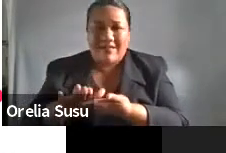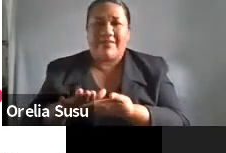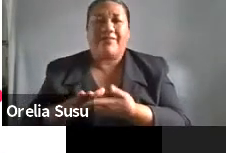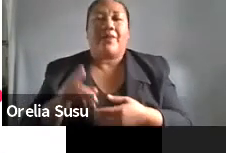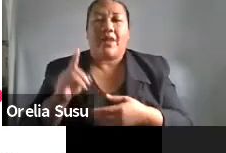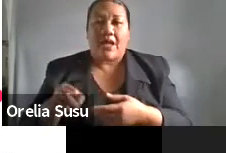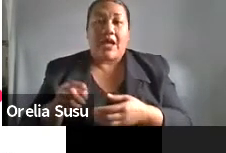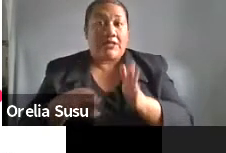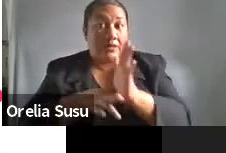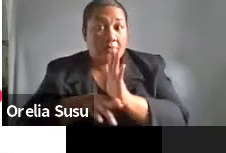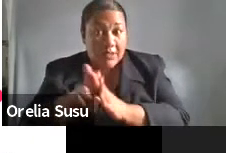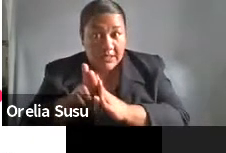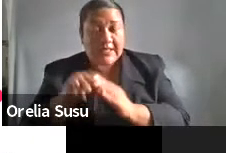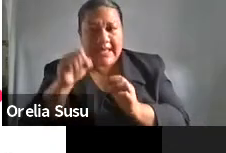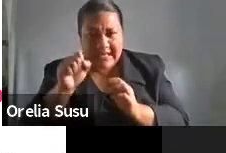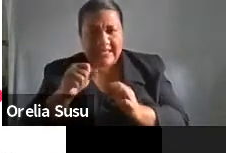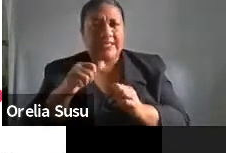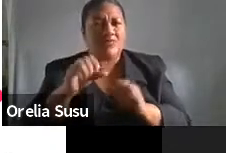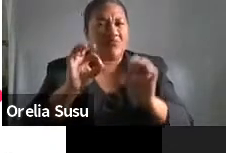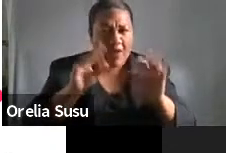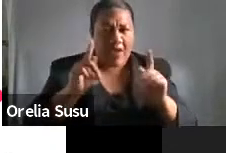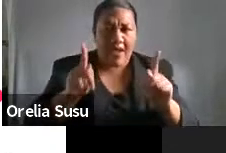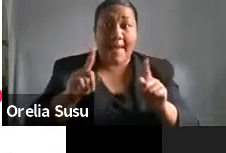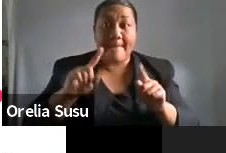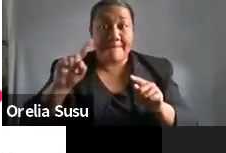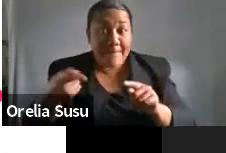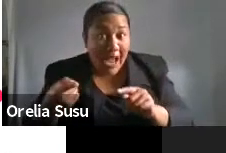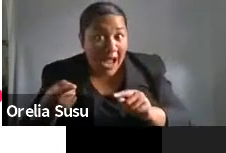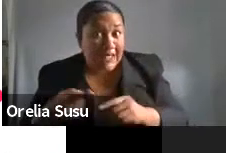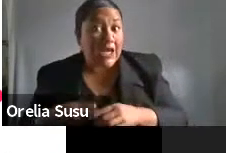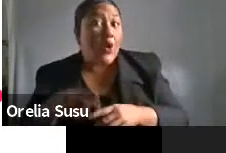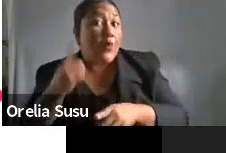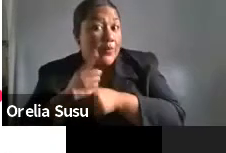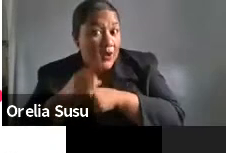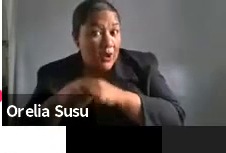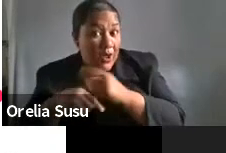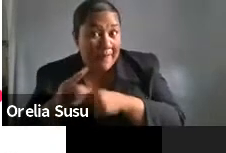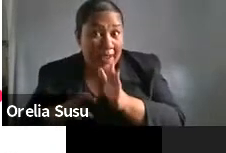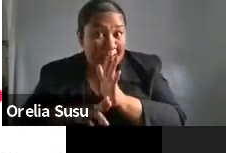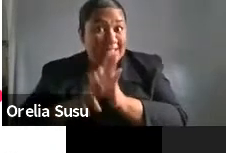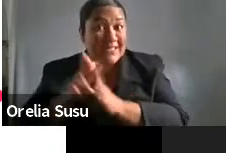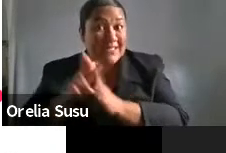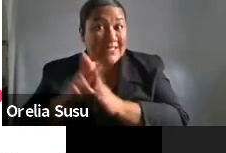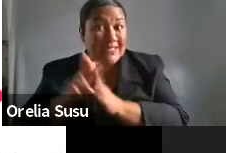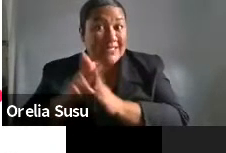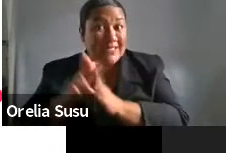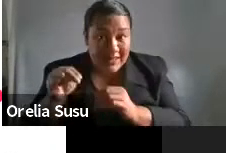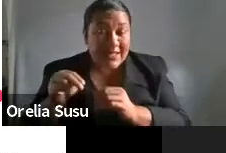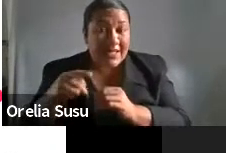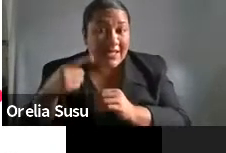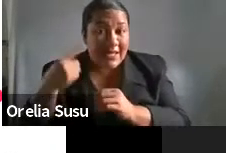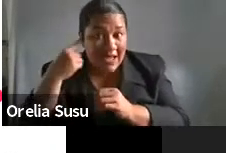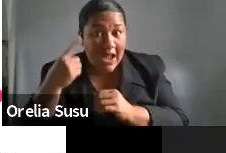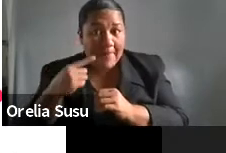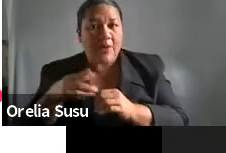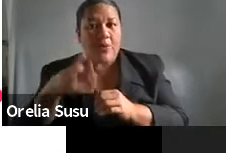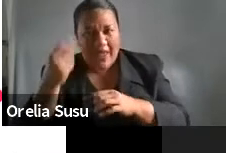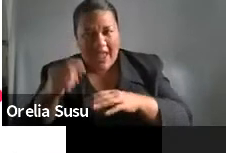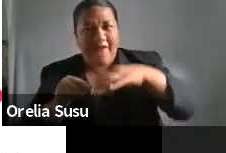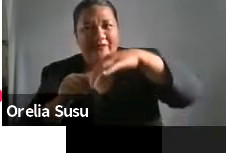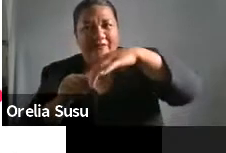but let's not forget that even when we being resilient, there's still we are going through the tunnel and whatever goes into the